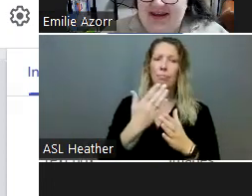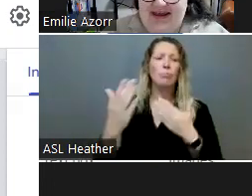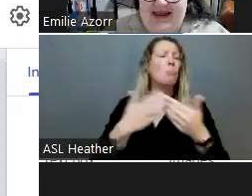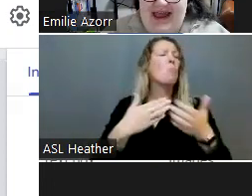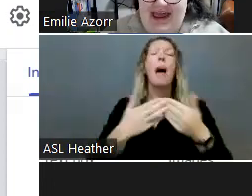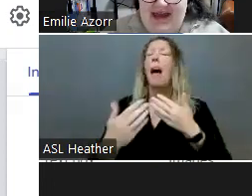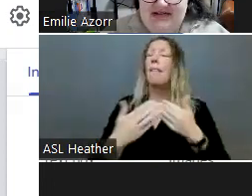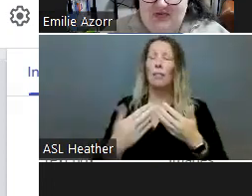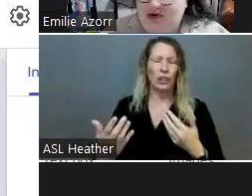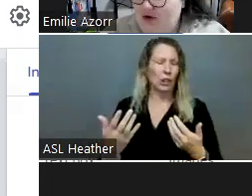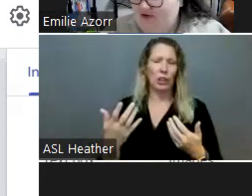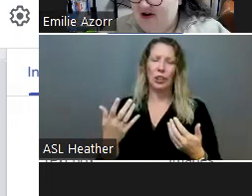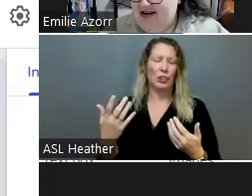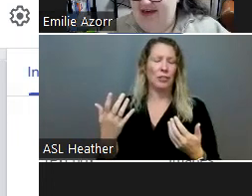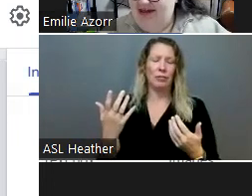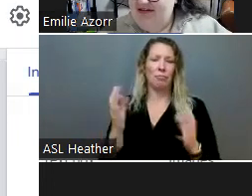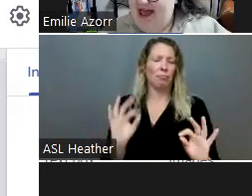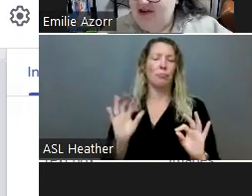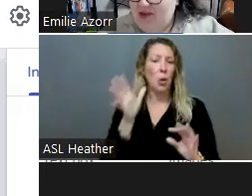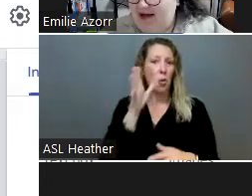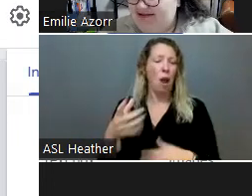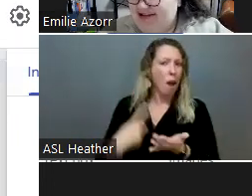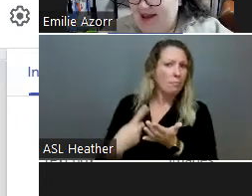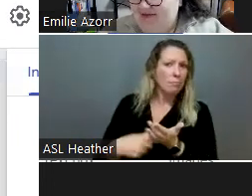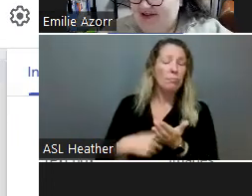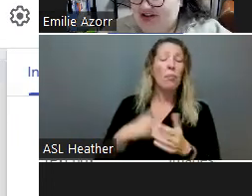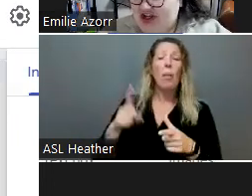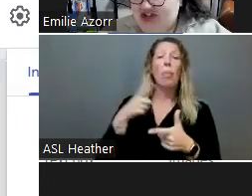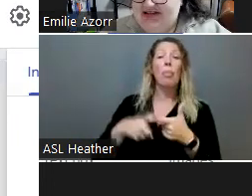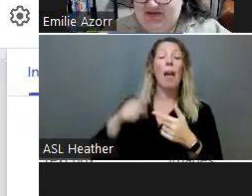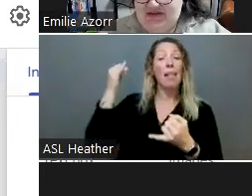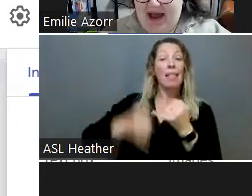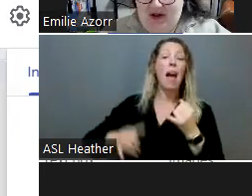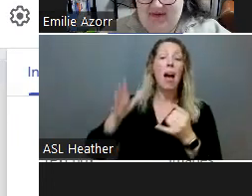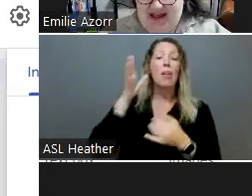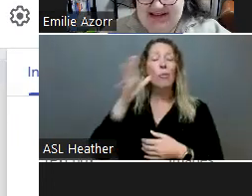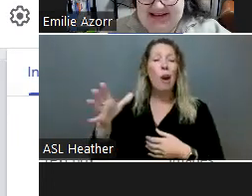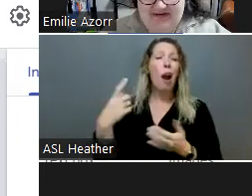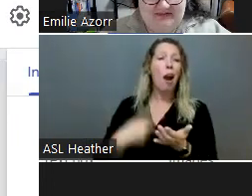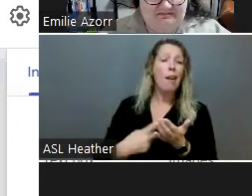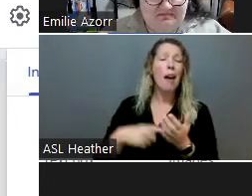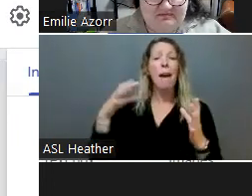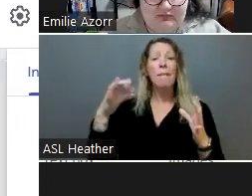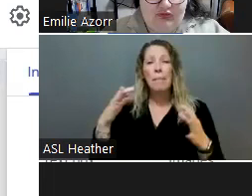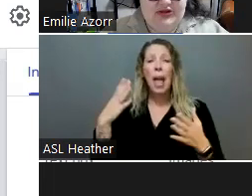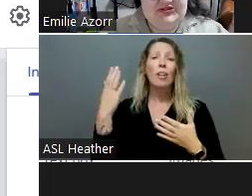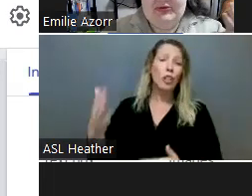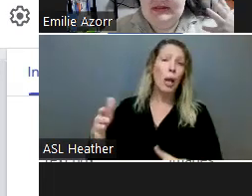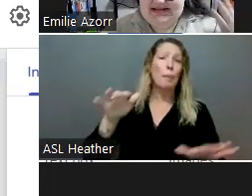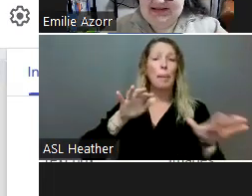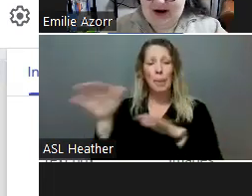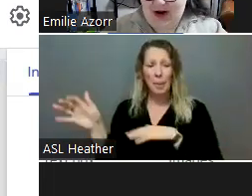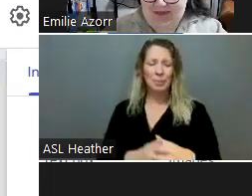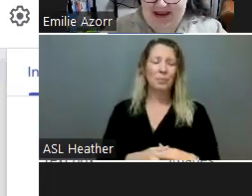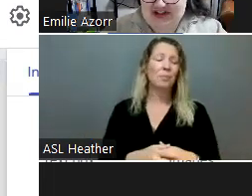feels good, and we'll go over it. And then at the end, we'll have some time for suggestions, feedback, all of that stuff.